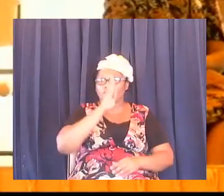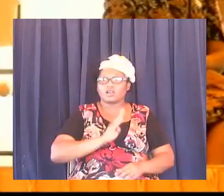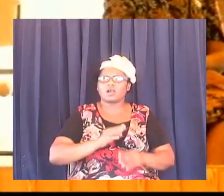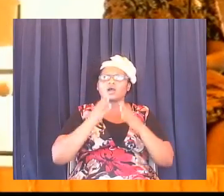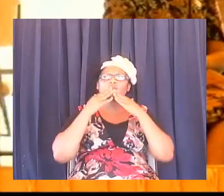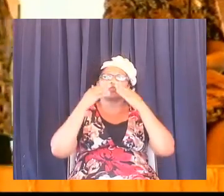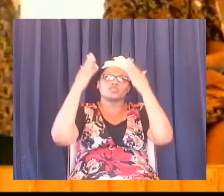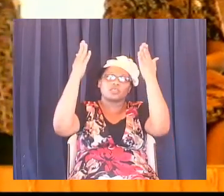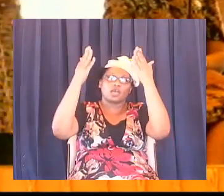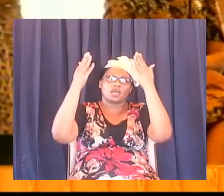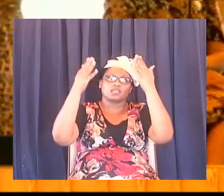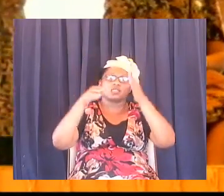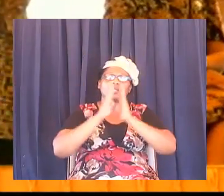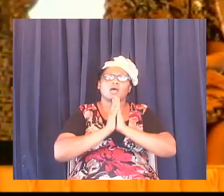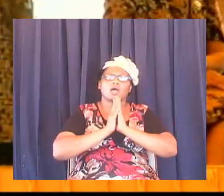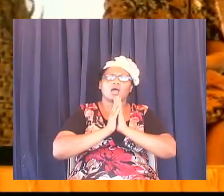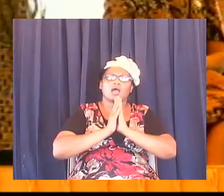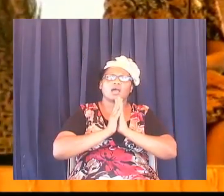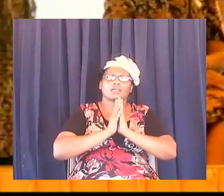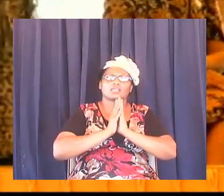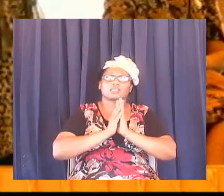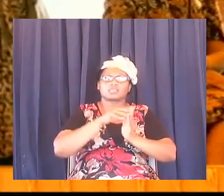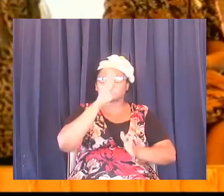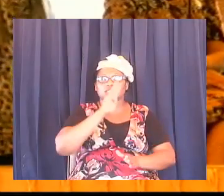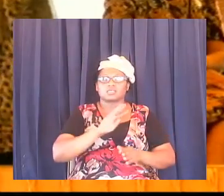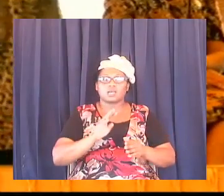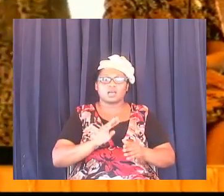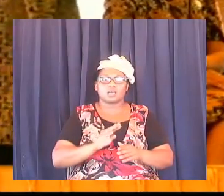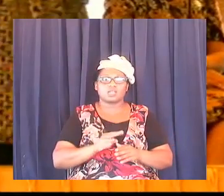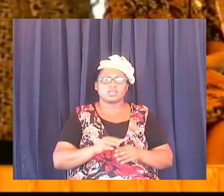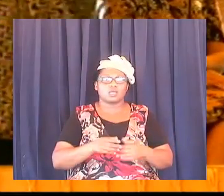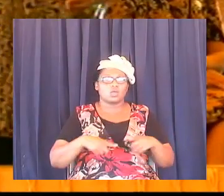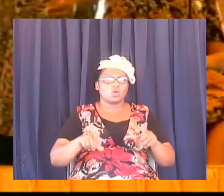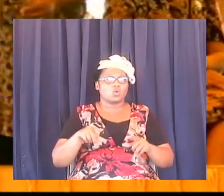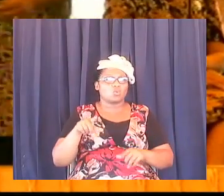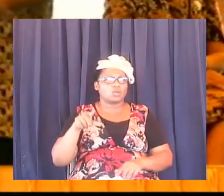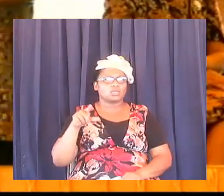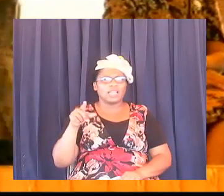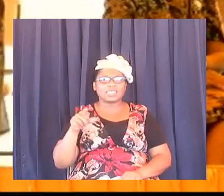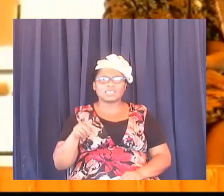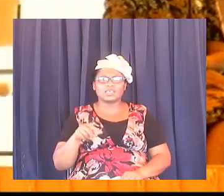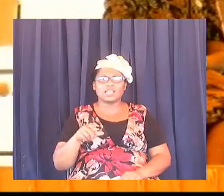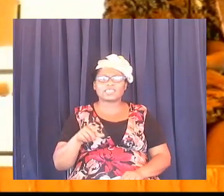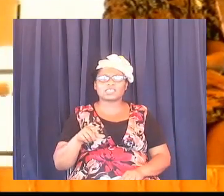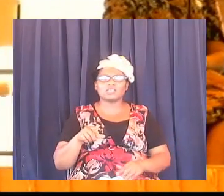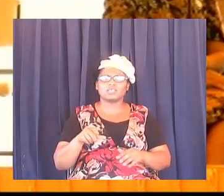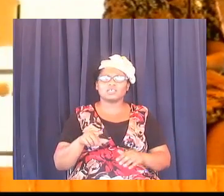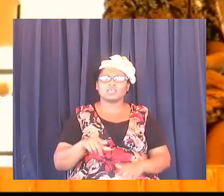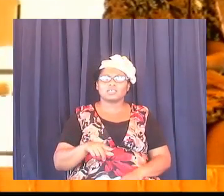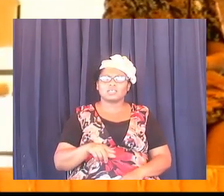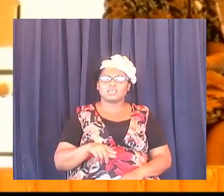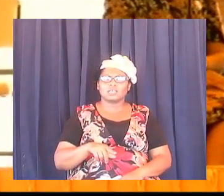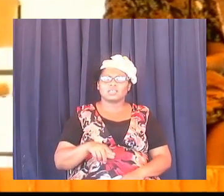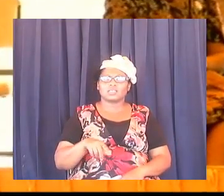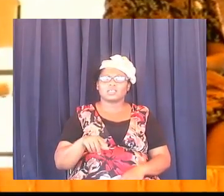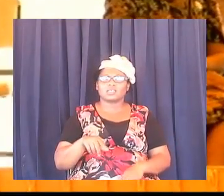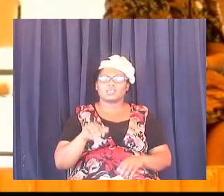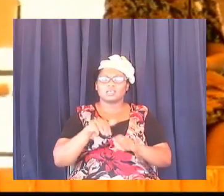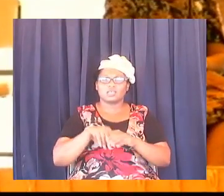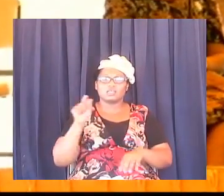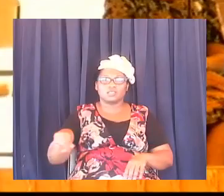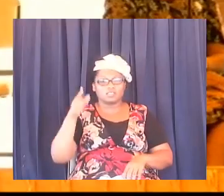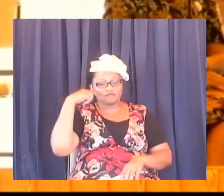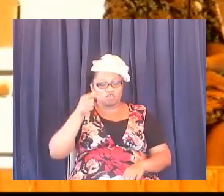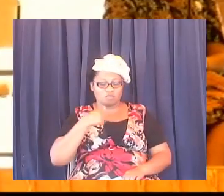Begin to ask him, Lord, what lesson in this for me to learn? Because I read it, I